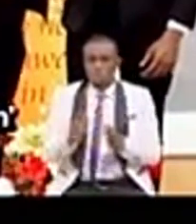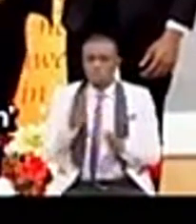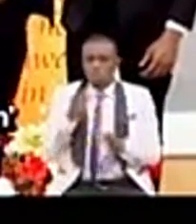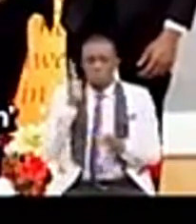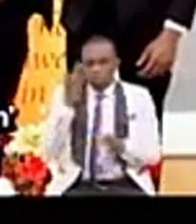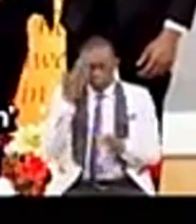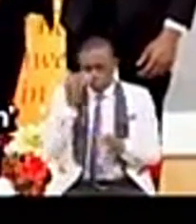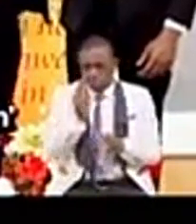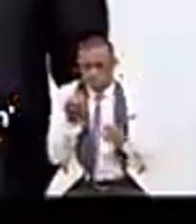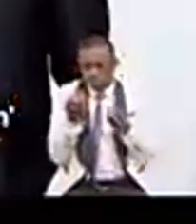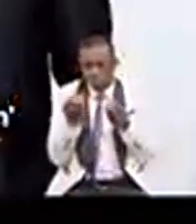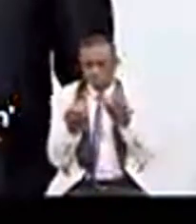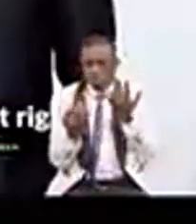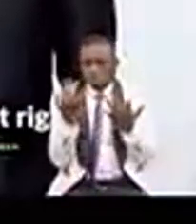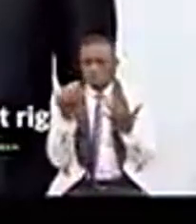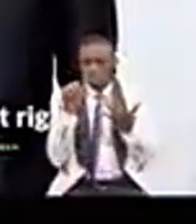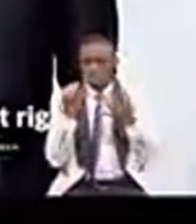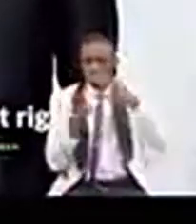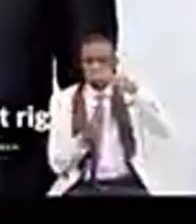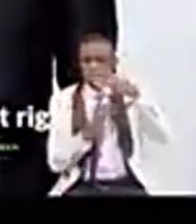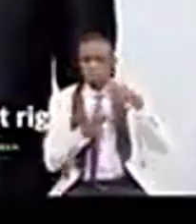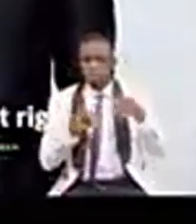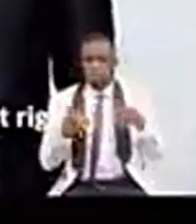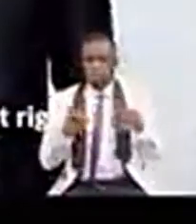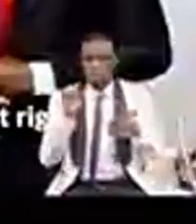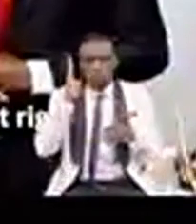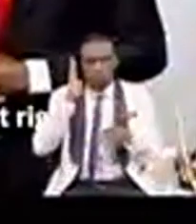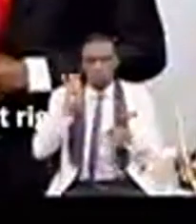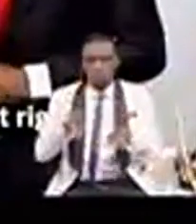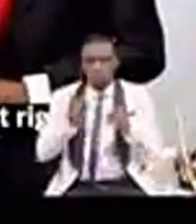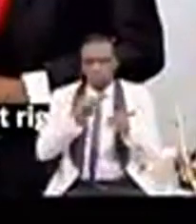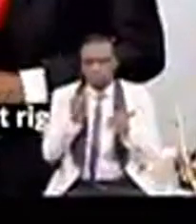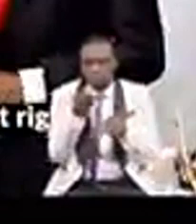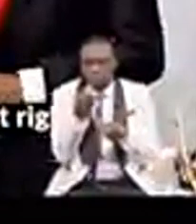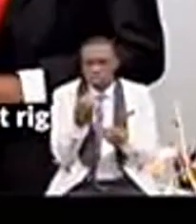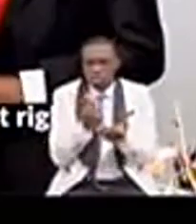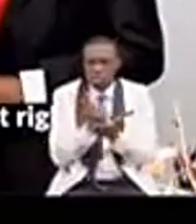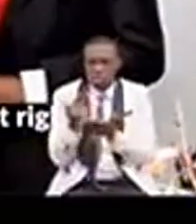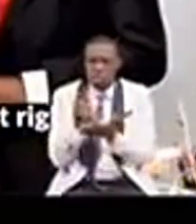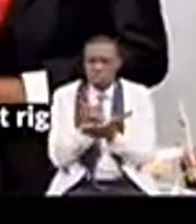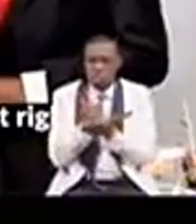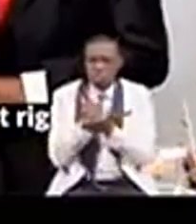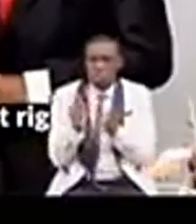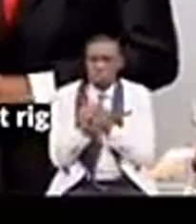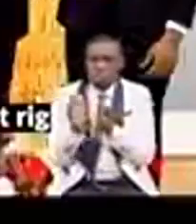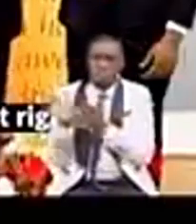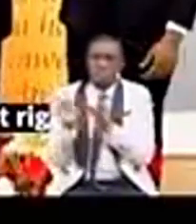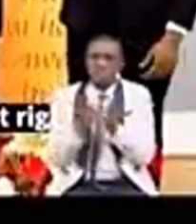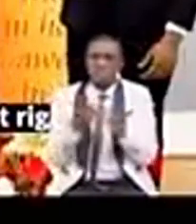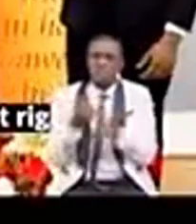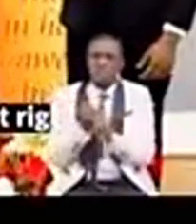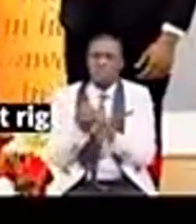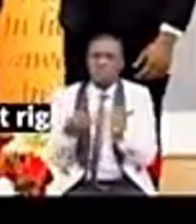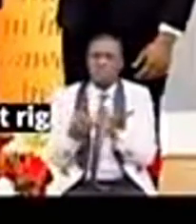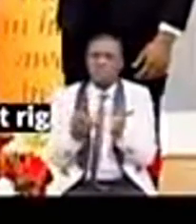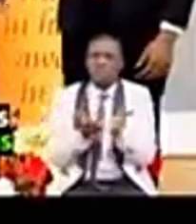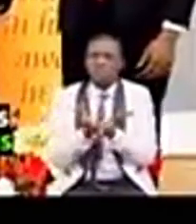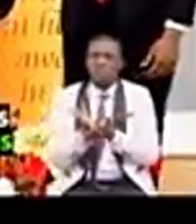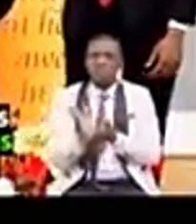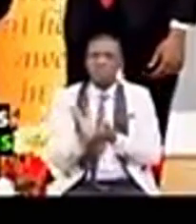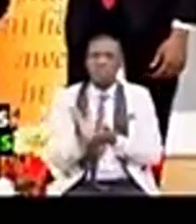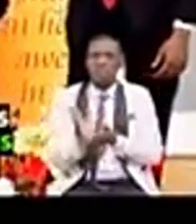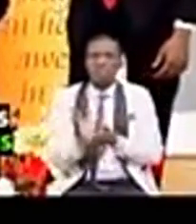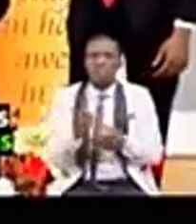a little fire is burning, you will find a little talk with Jesus makes it right, yes, makes it